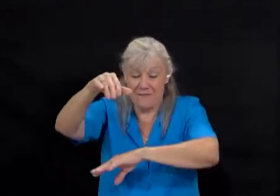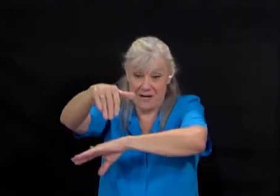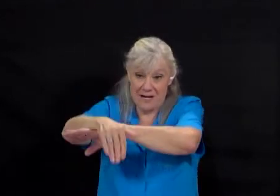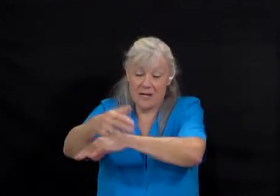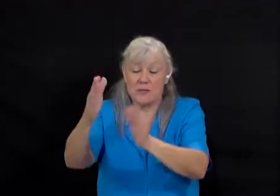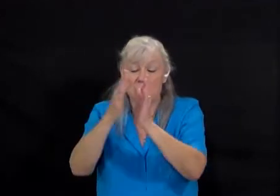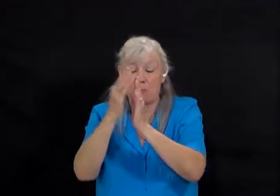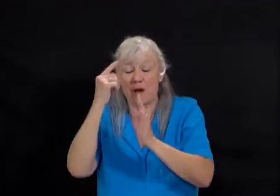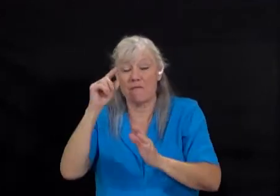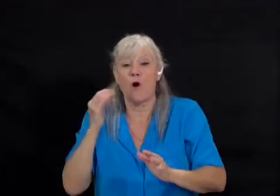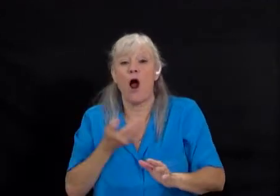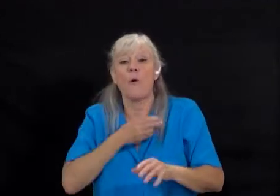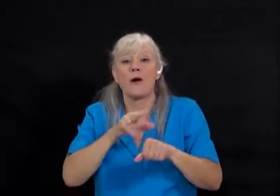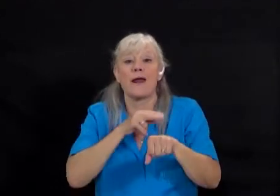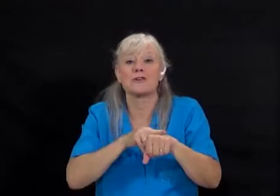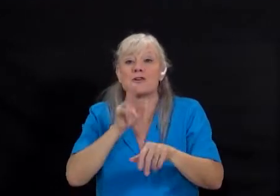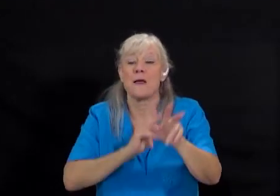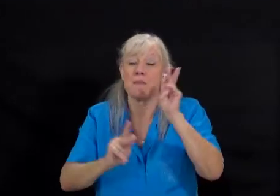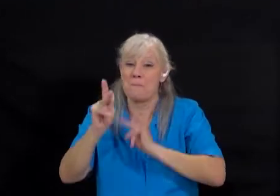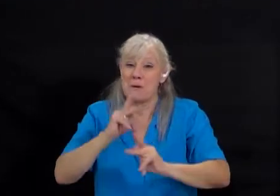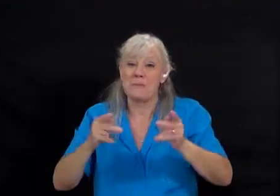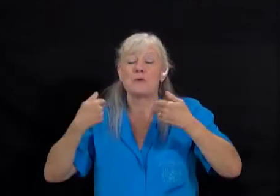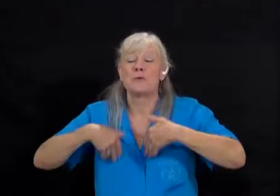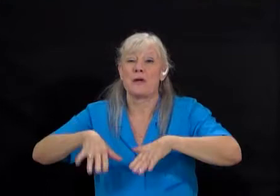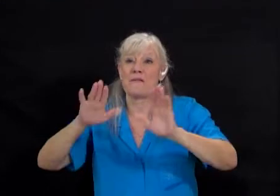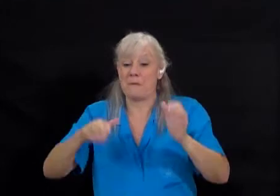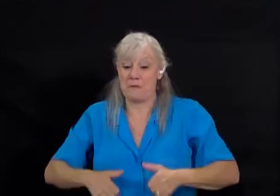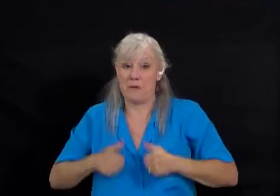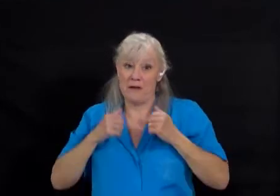and those that gave their life to protect our freedom.